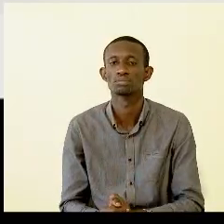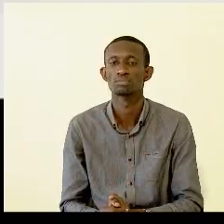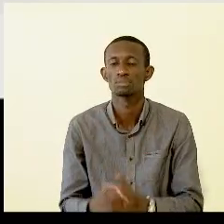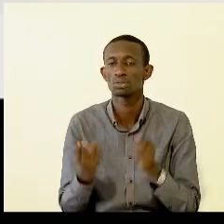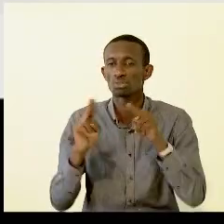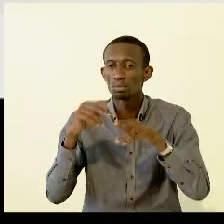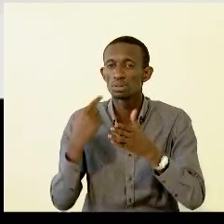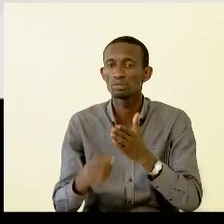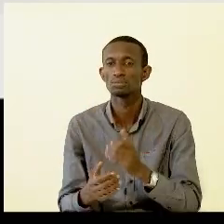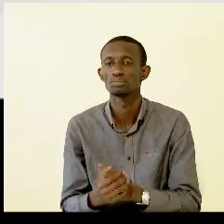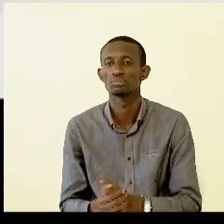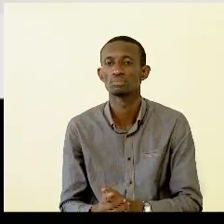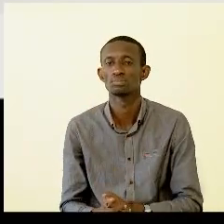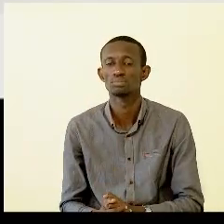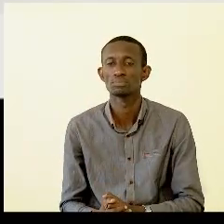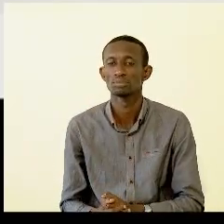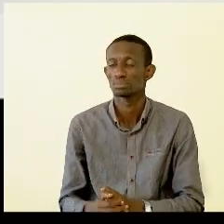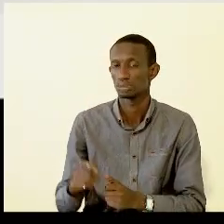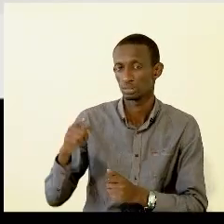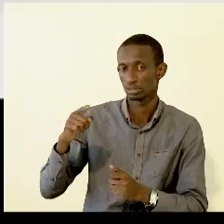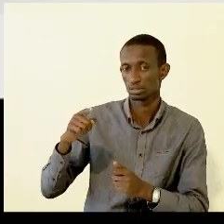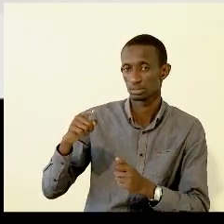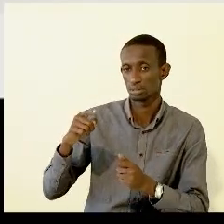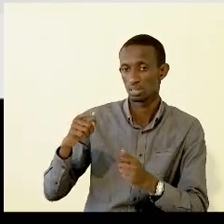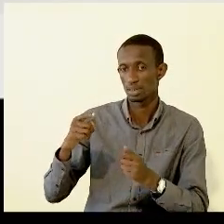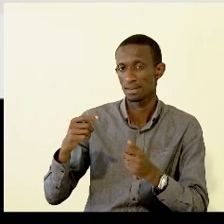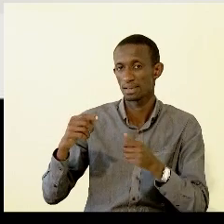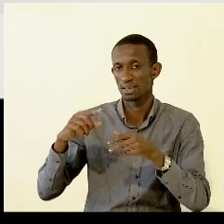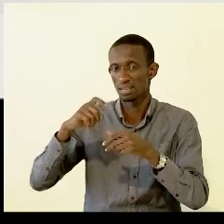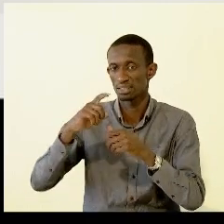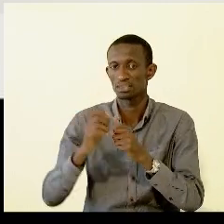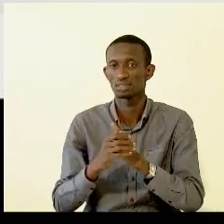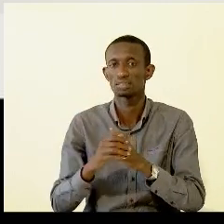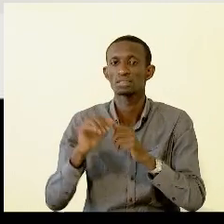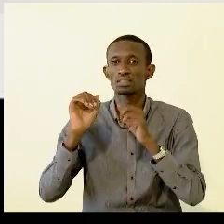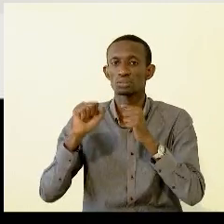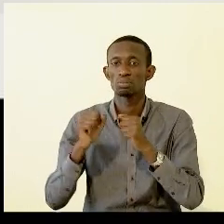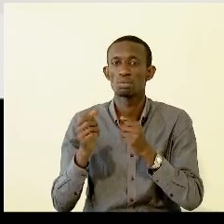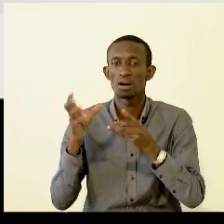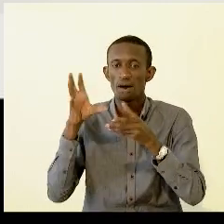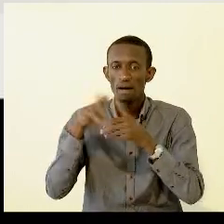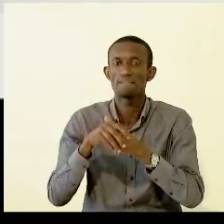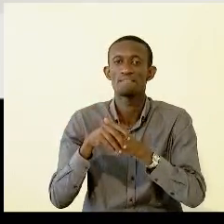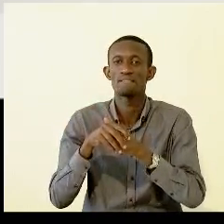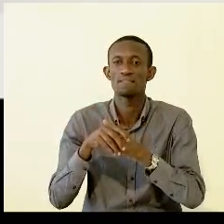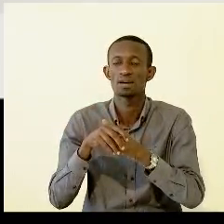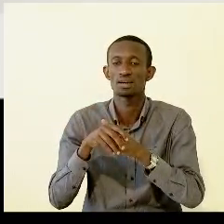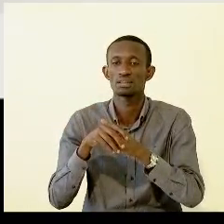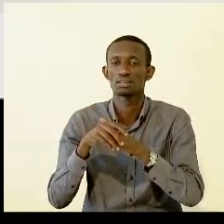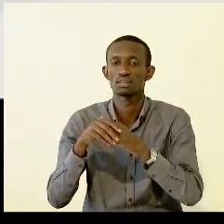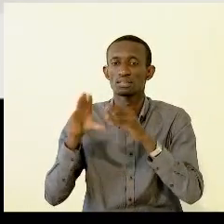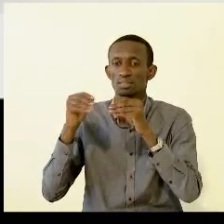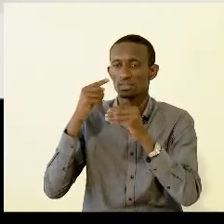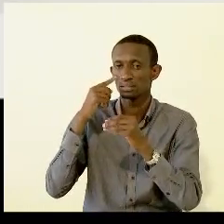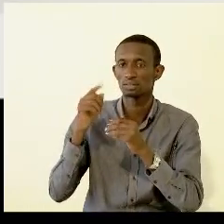will happen? That insect is likely to be trapped by the plant. As you can